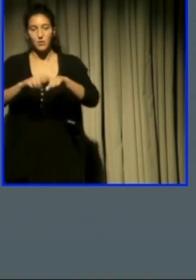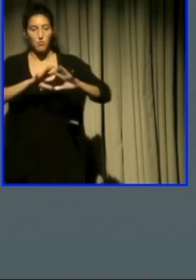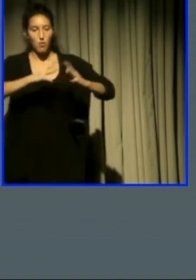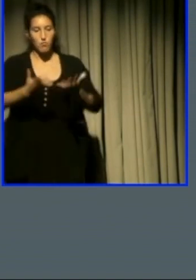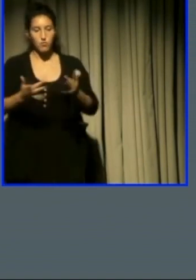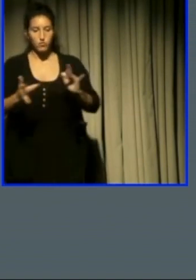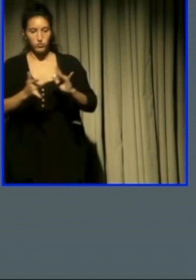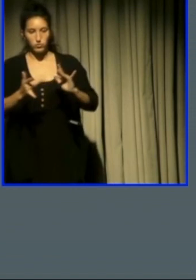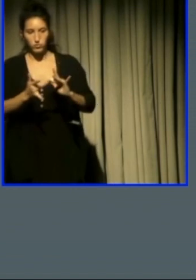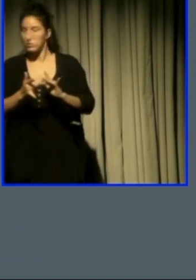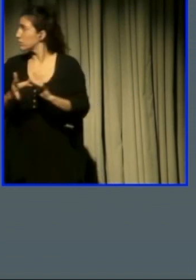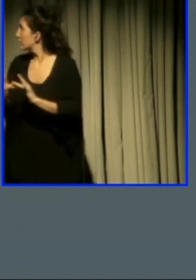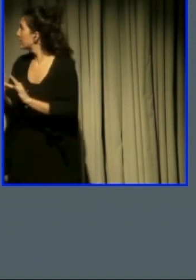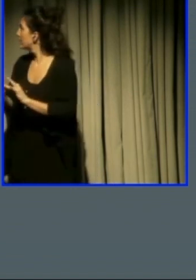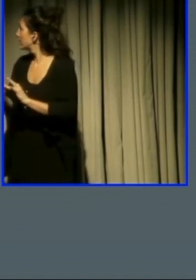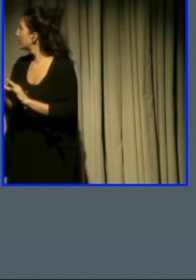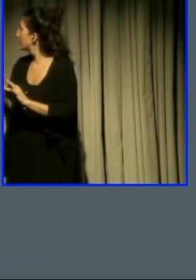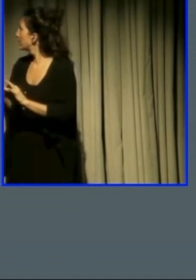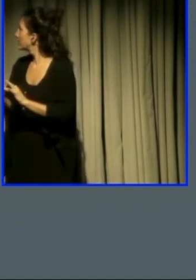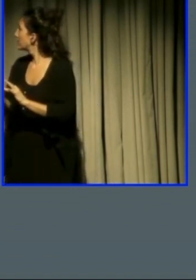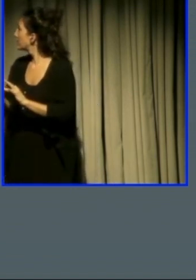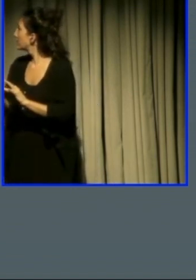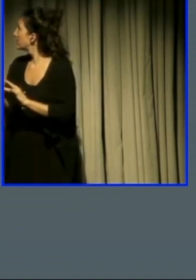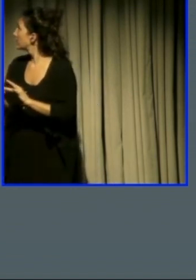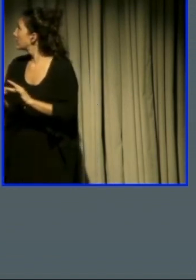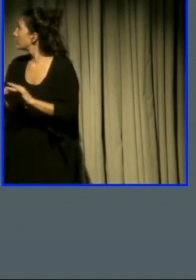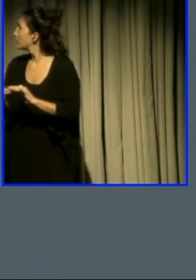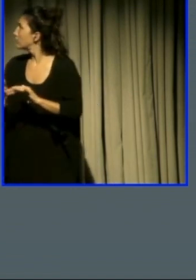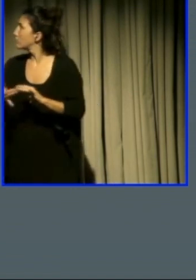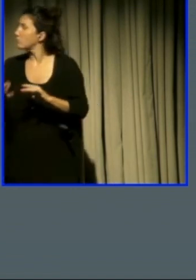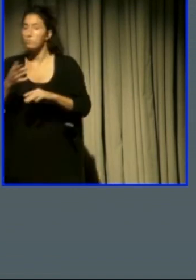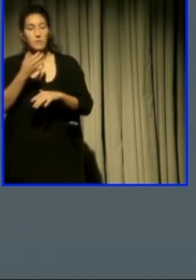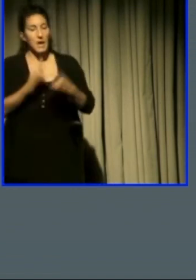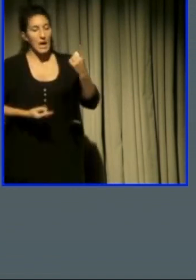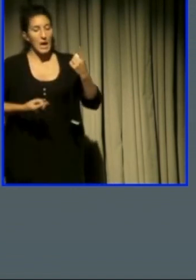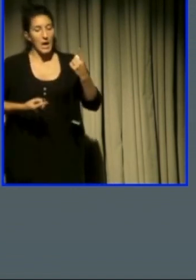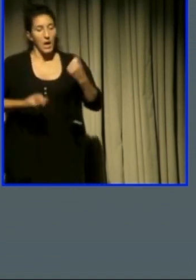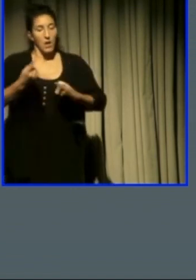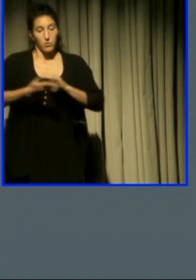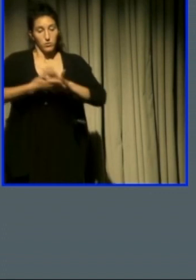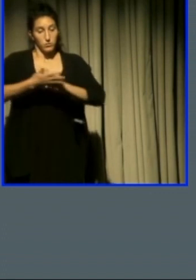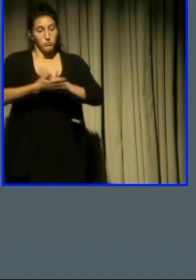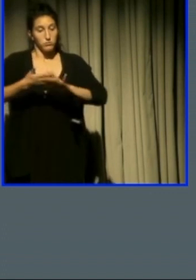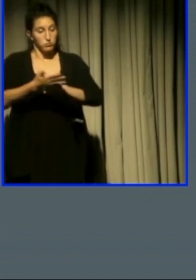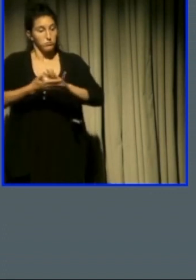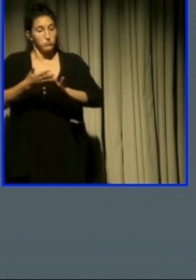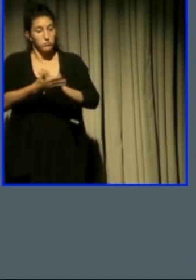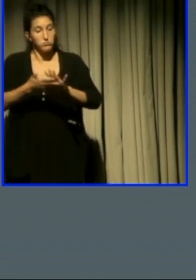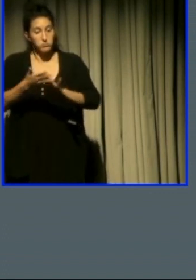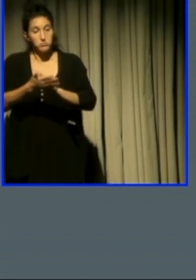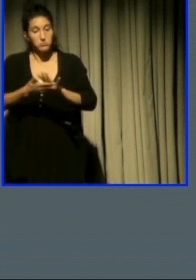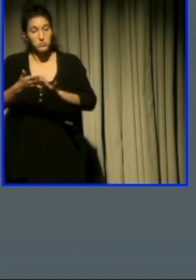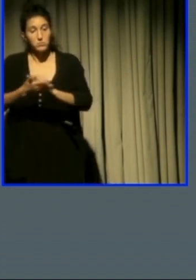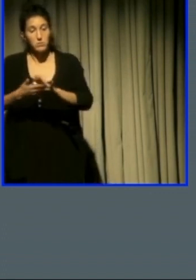and digital lives are, converging, and technology is making that happen. And a